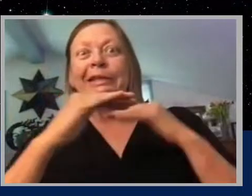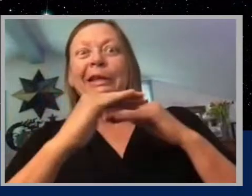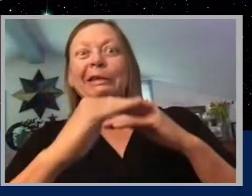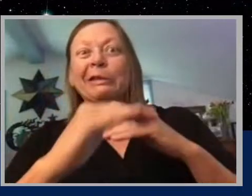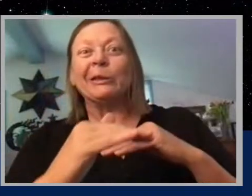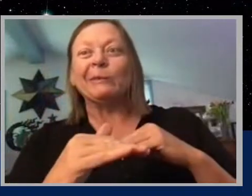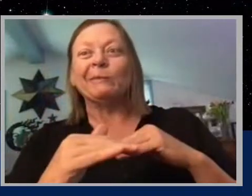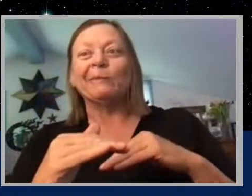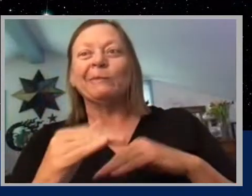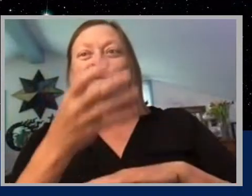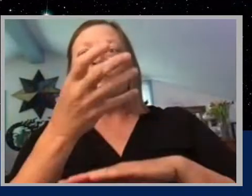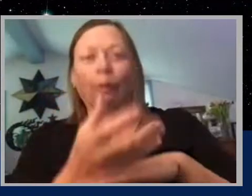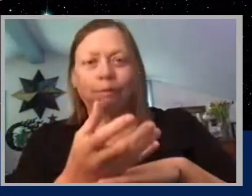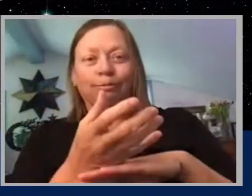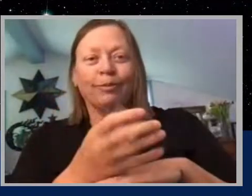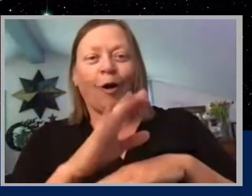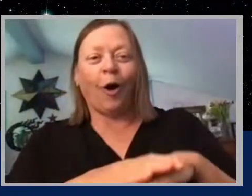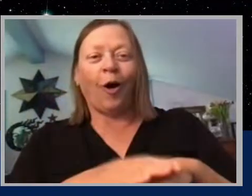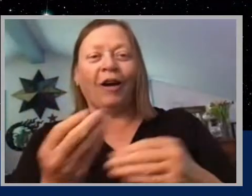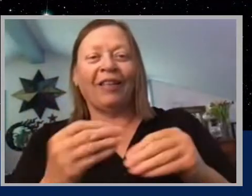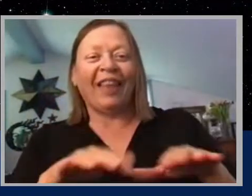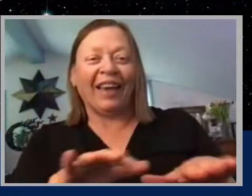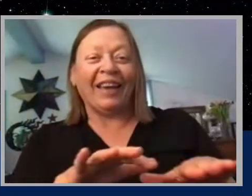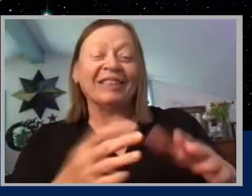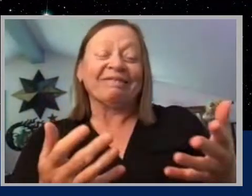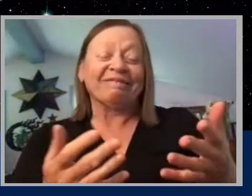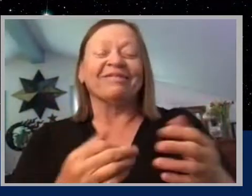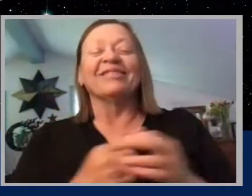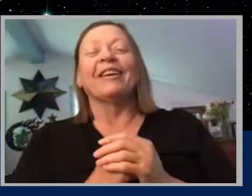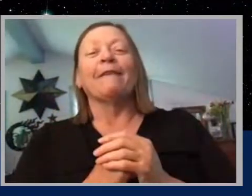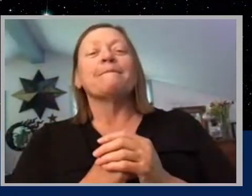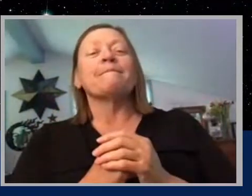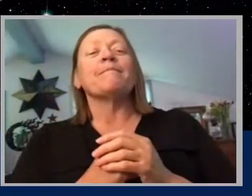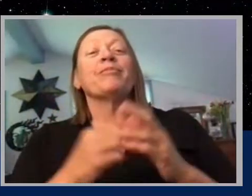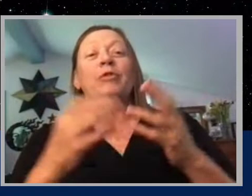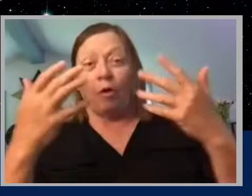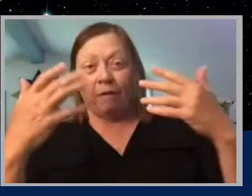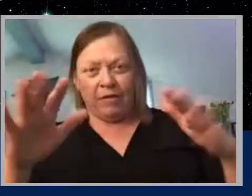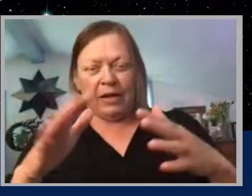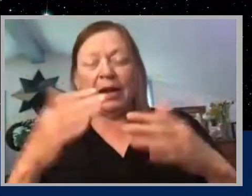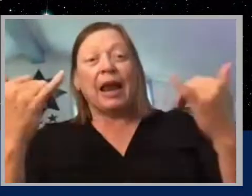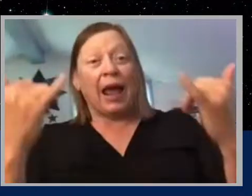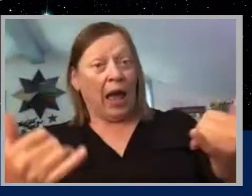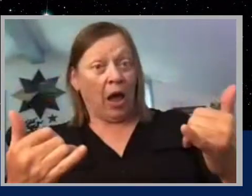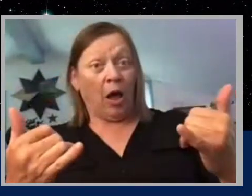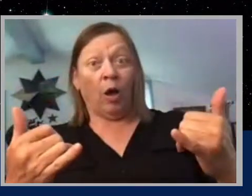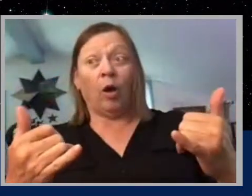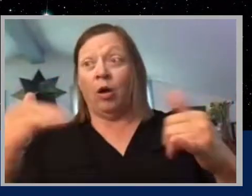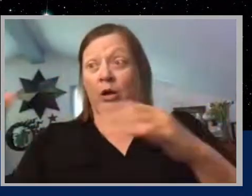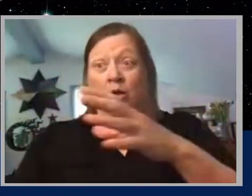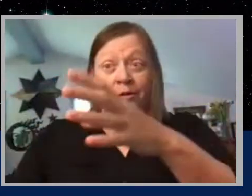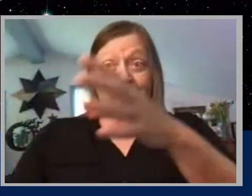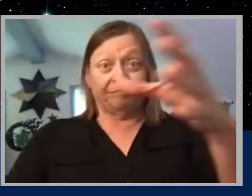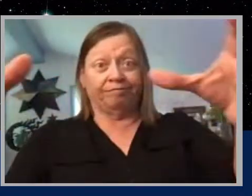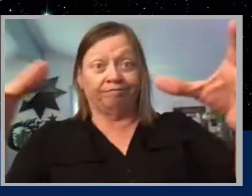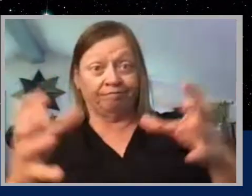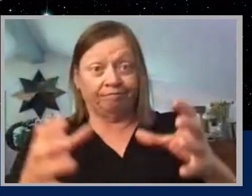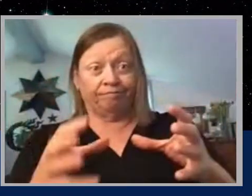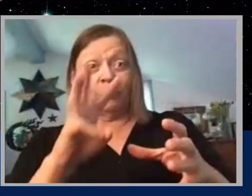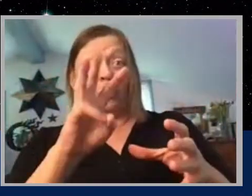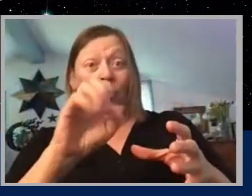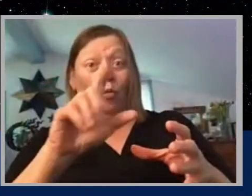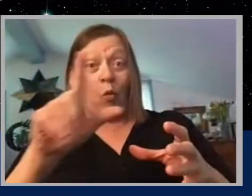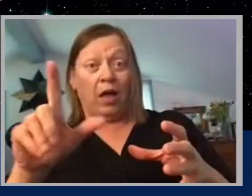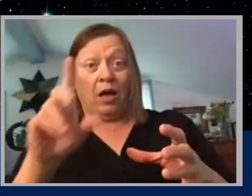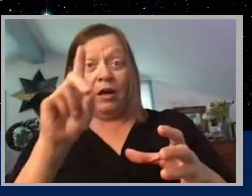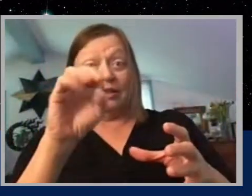bit. So all right, so it's been pulled into the well deck, it's been pulled onto the ship, so now we've got kind of the crew, at least for